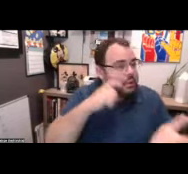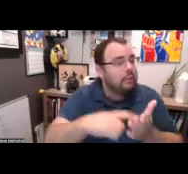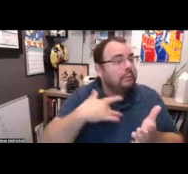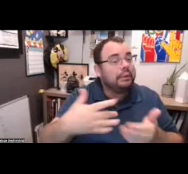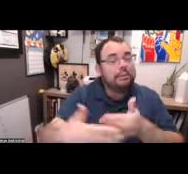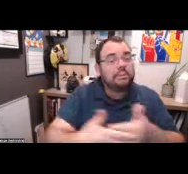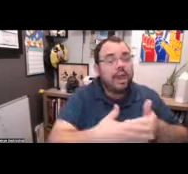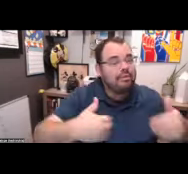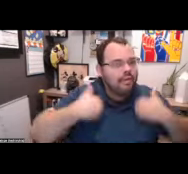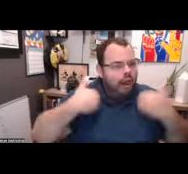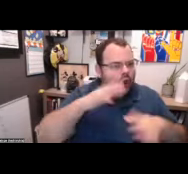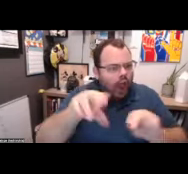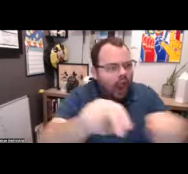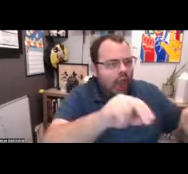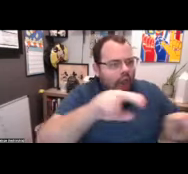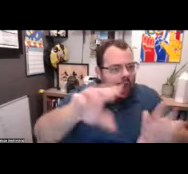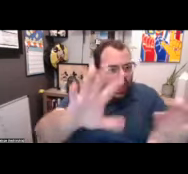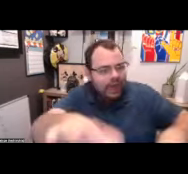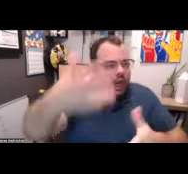I mean, I don't know if